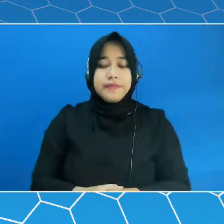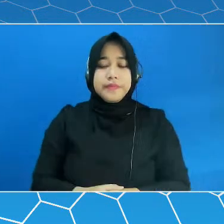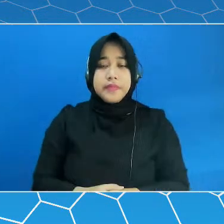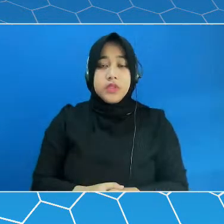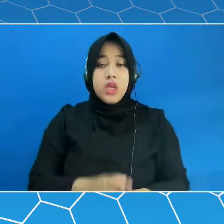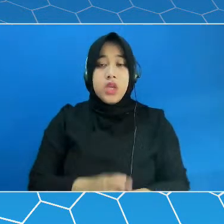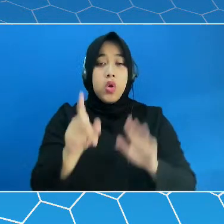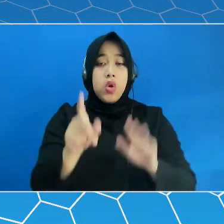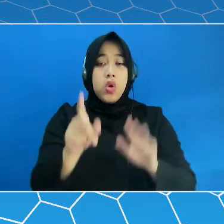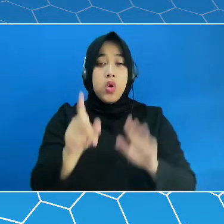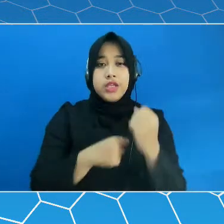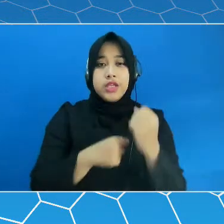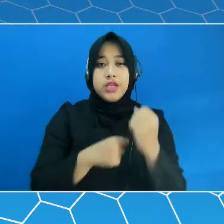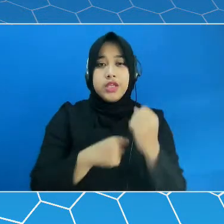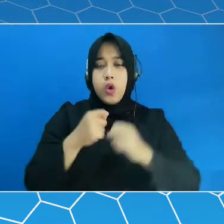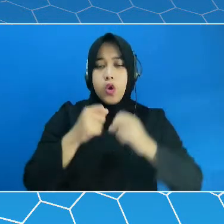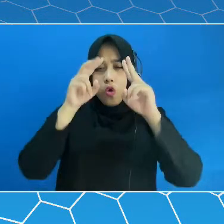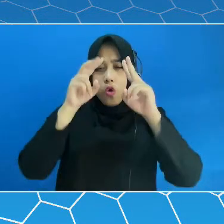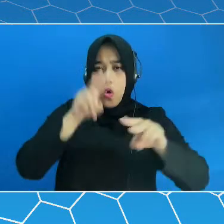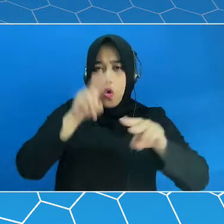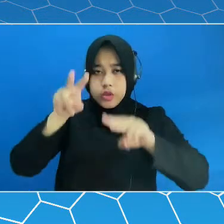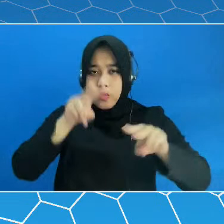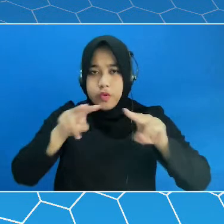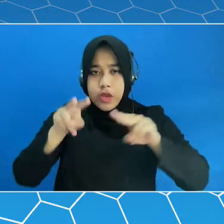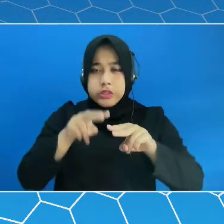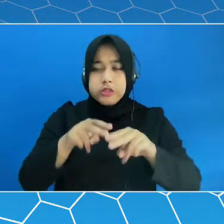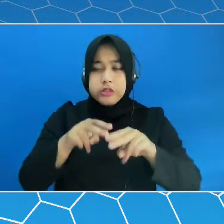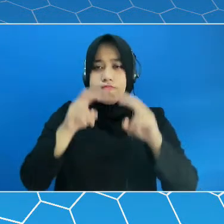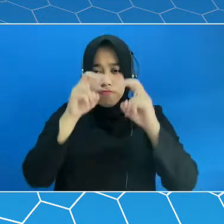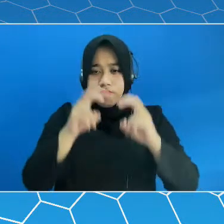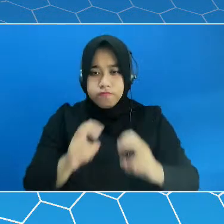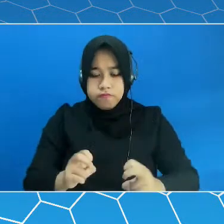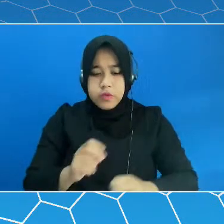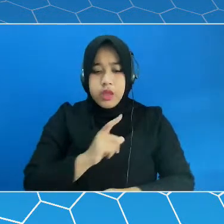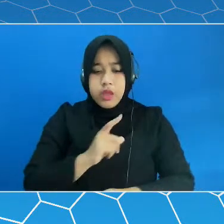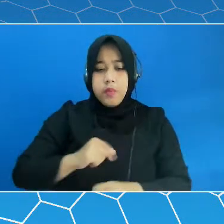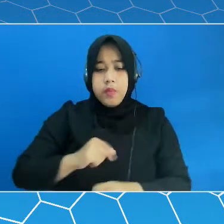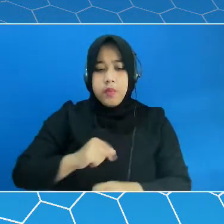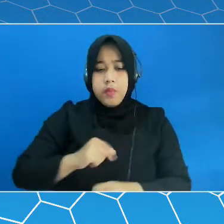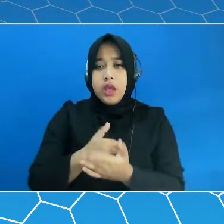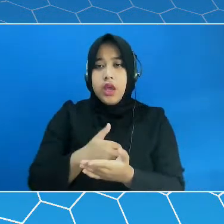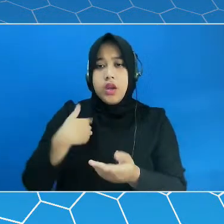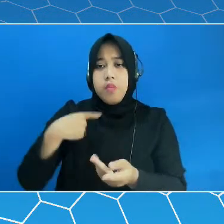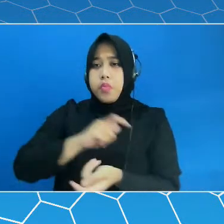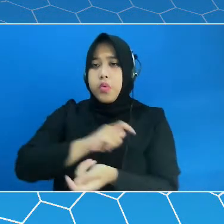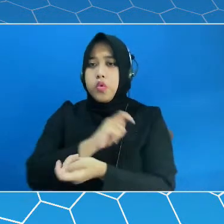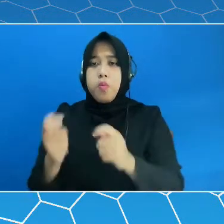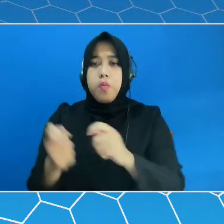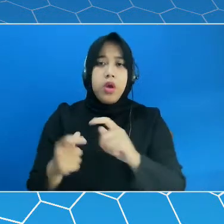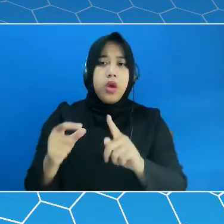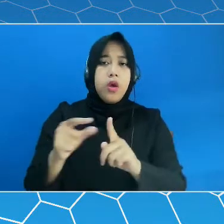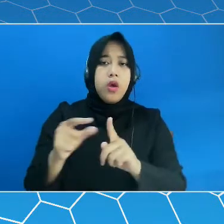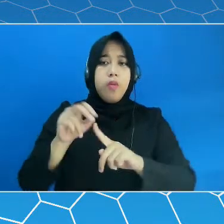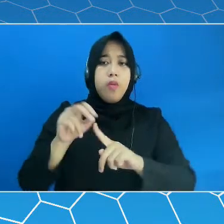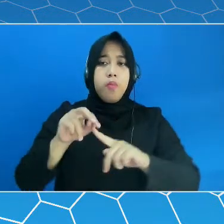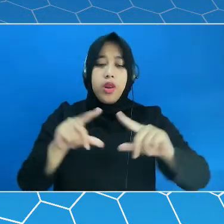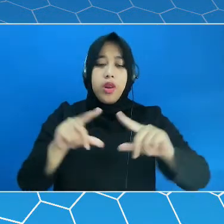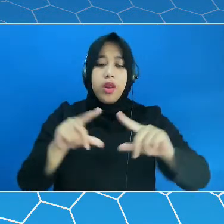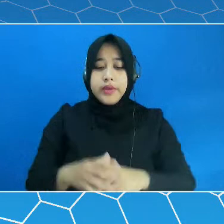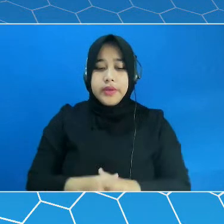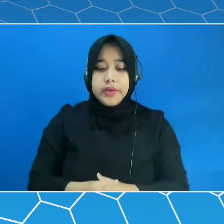identify trends and patterns, like the upward trend here in resting heart rate as an